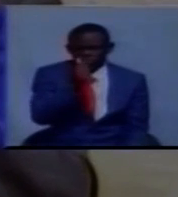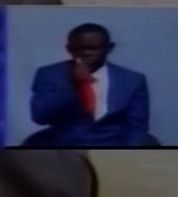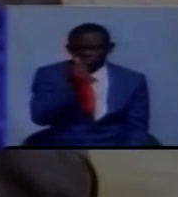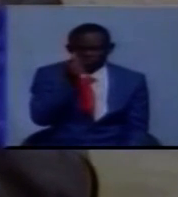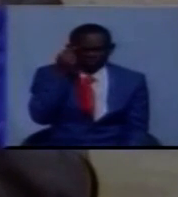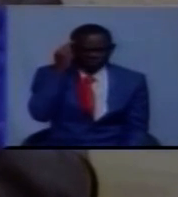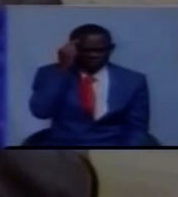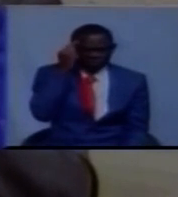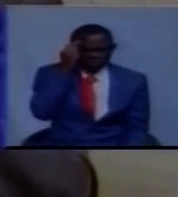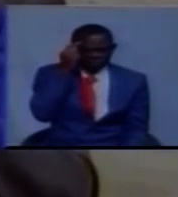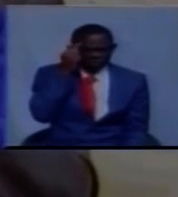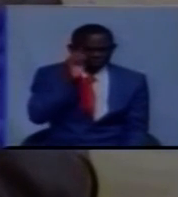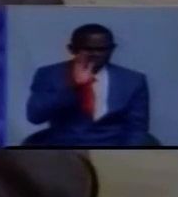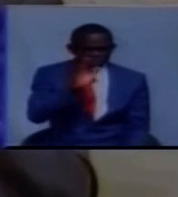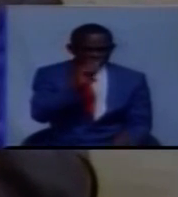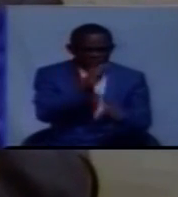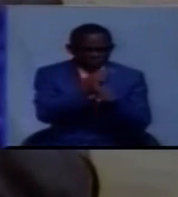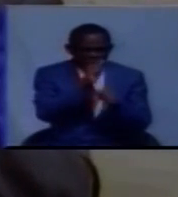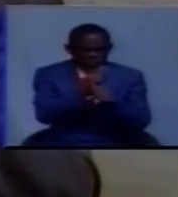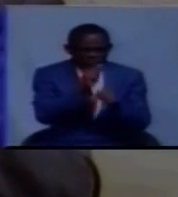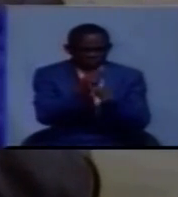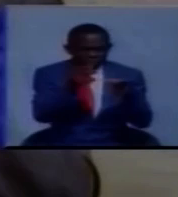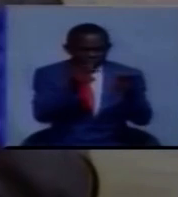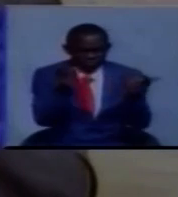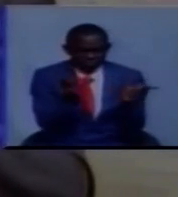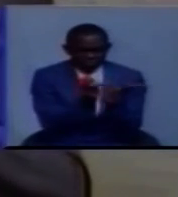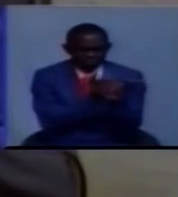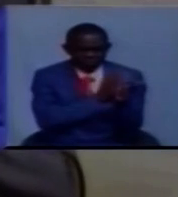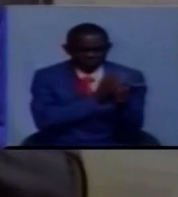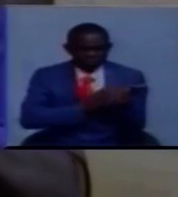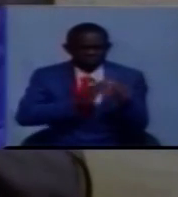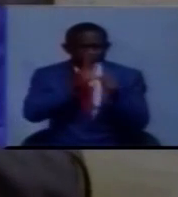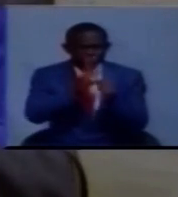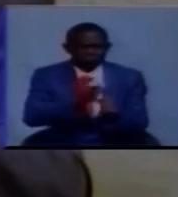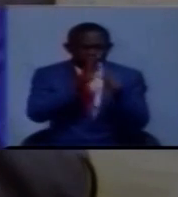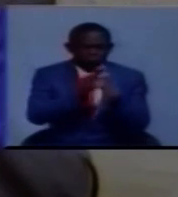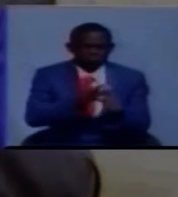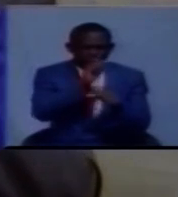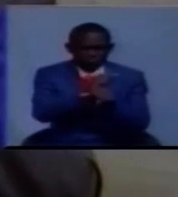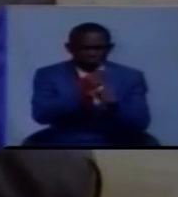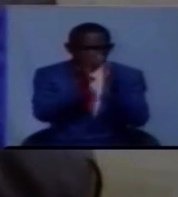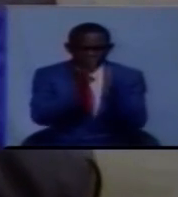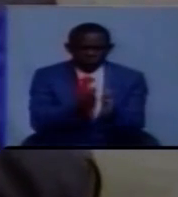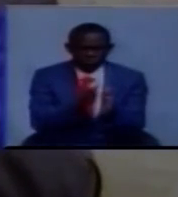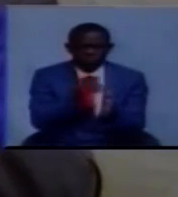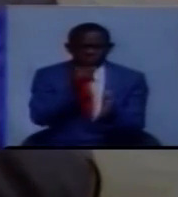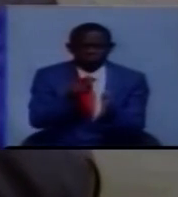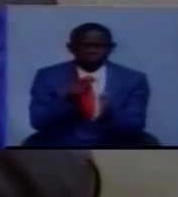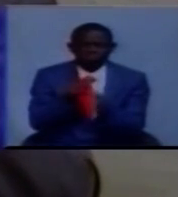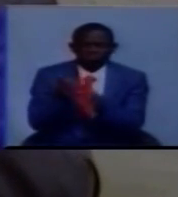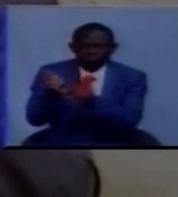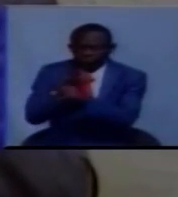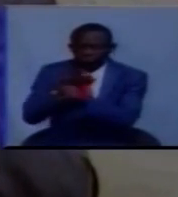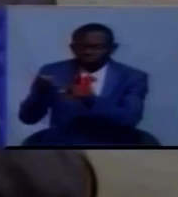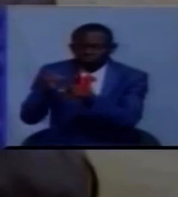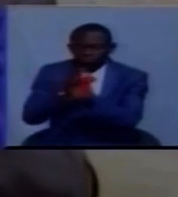place at your workplace, and you victimize somebody, obviously you won't lie, you won't cheat the judge. It will go